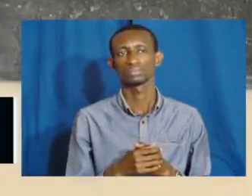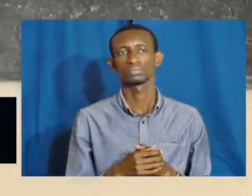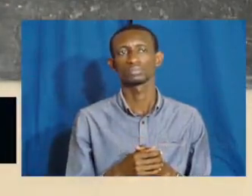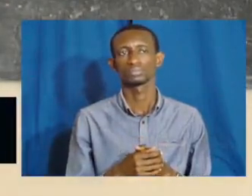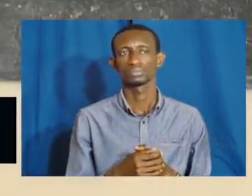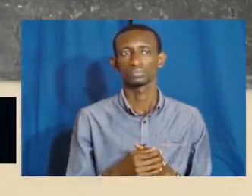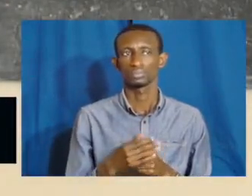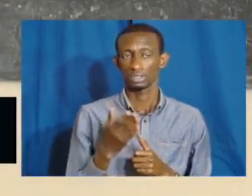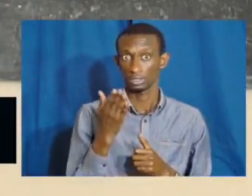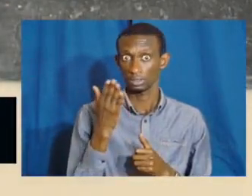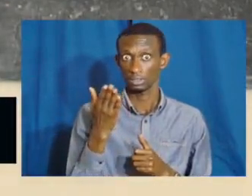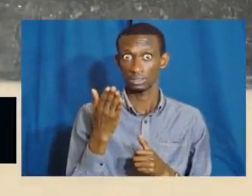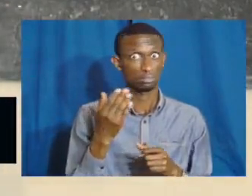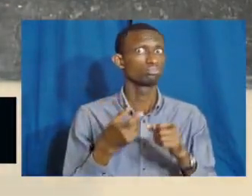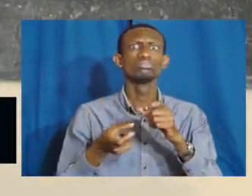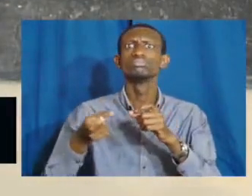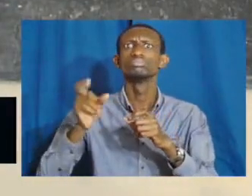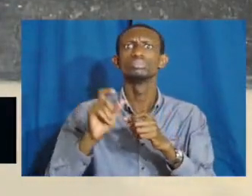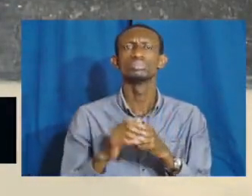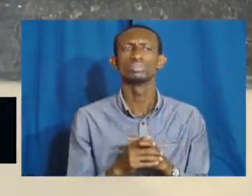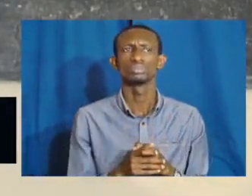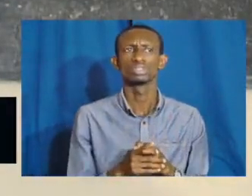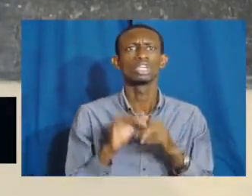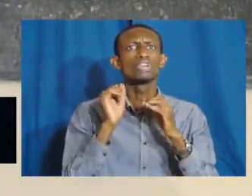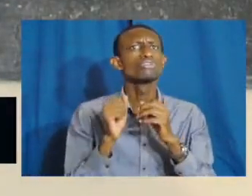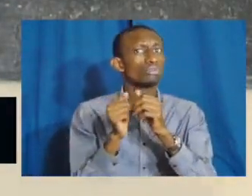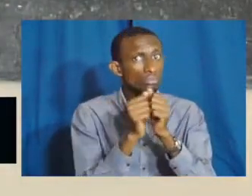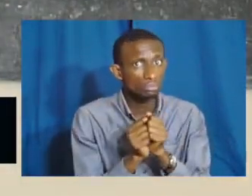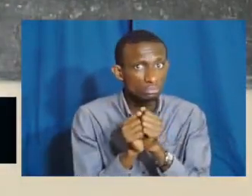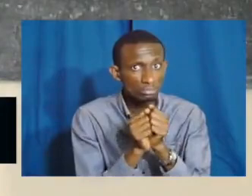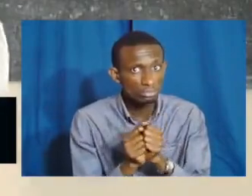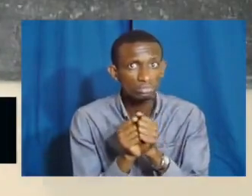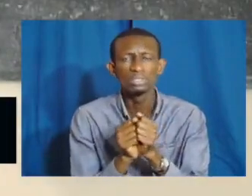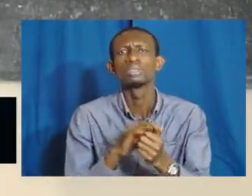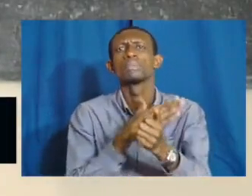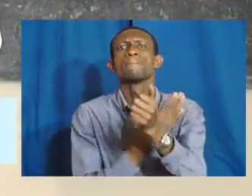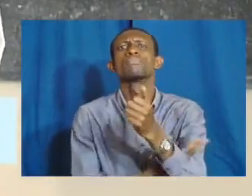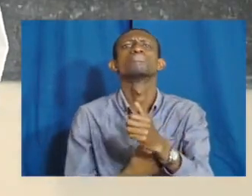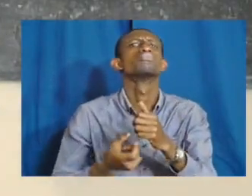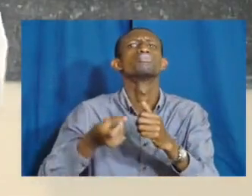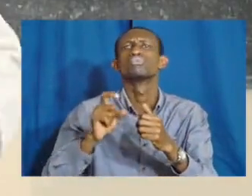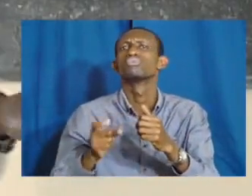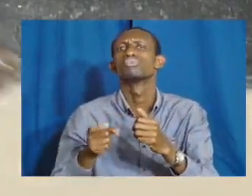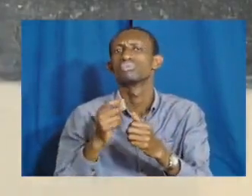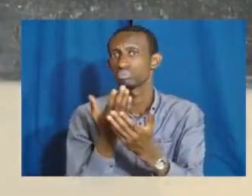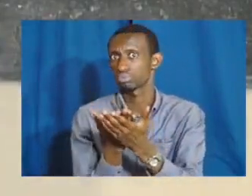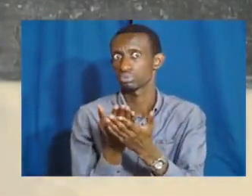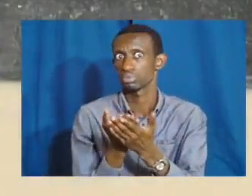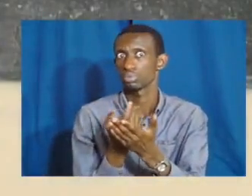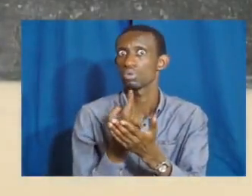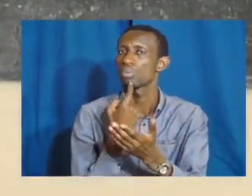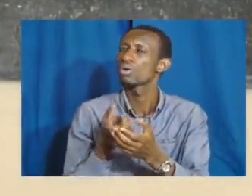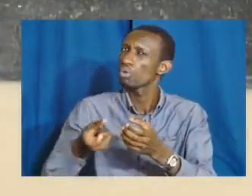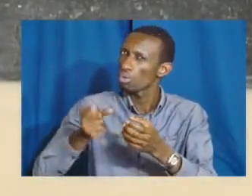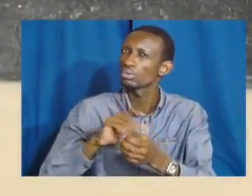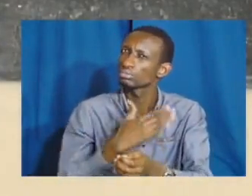So this is the extra. When these molecules come together, more energy will be required to break these